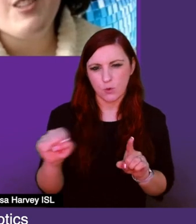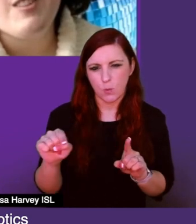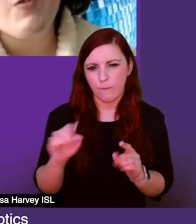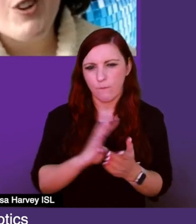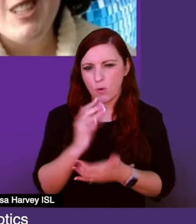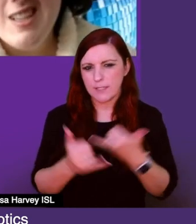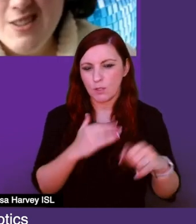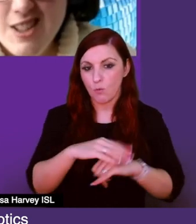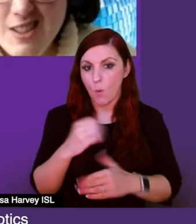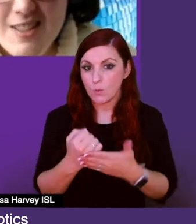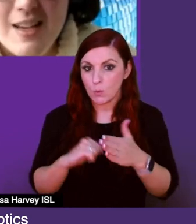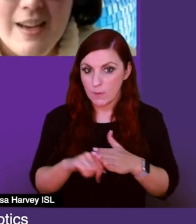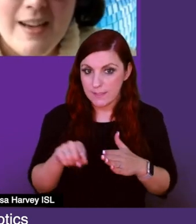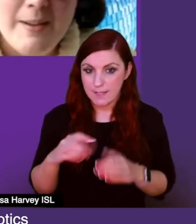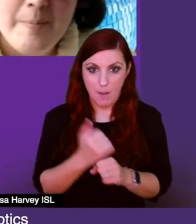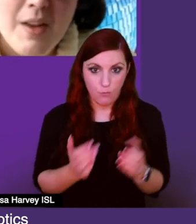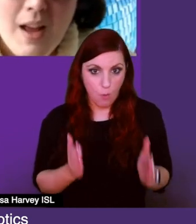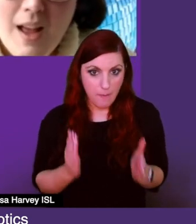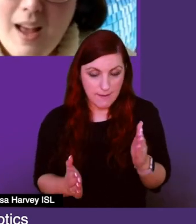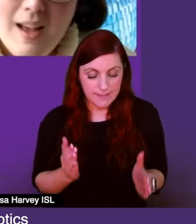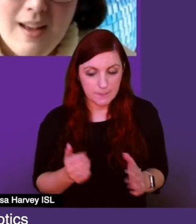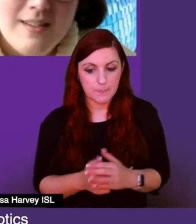12 to 14 year olds.